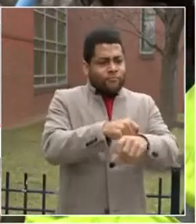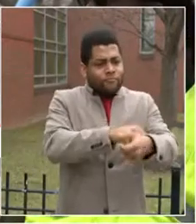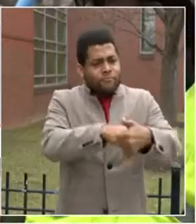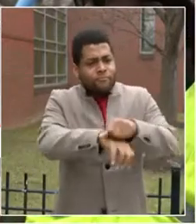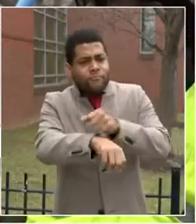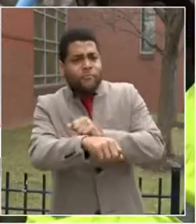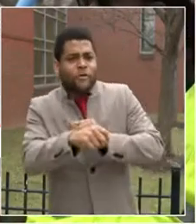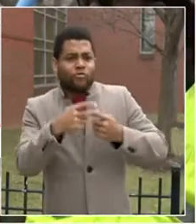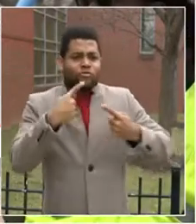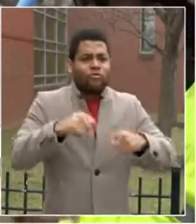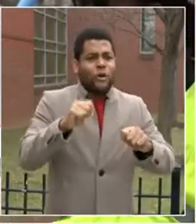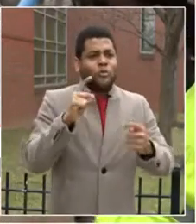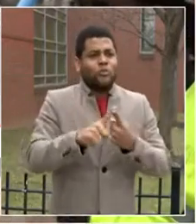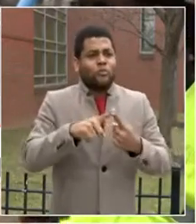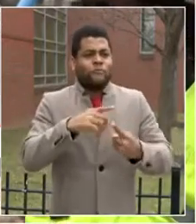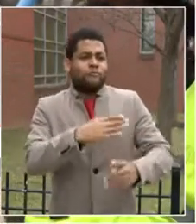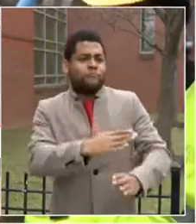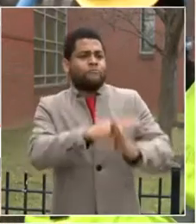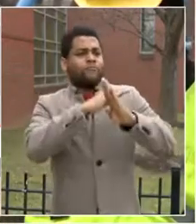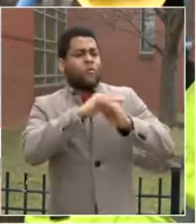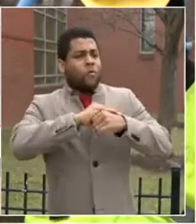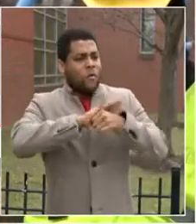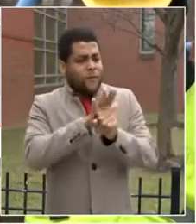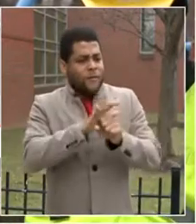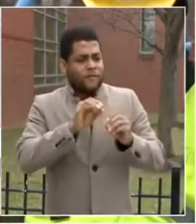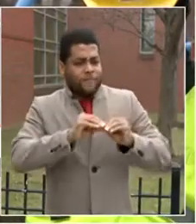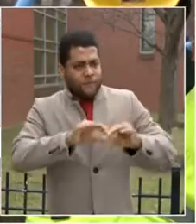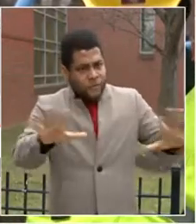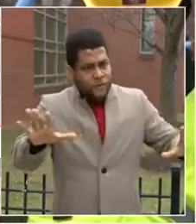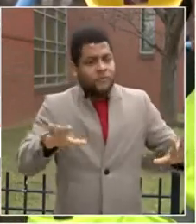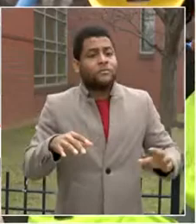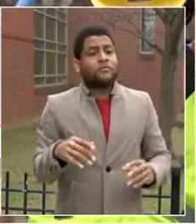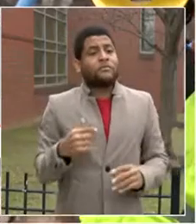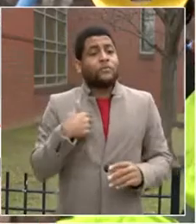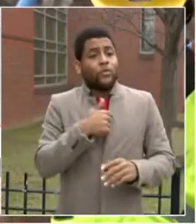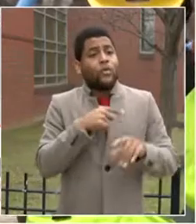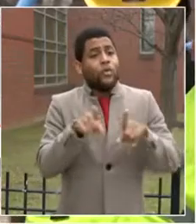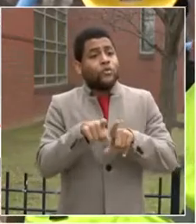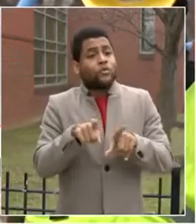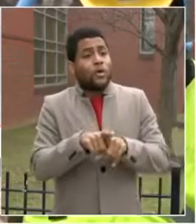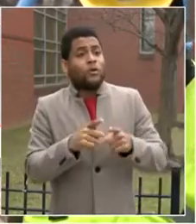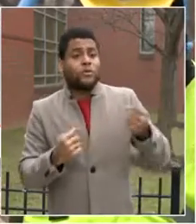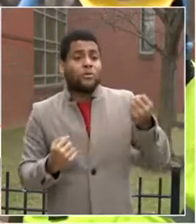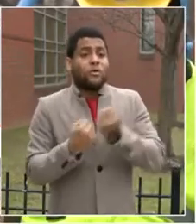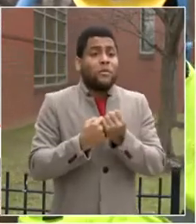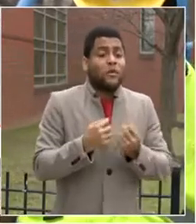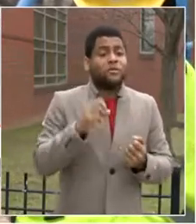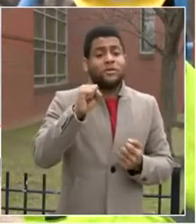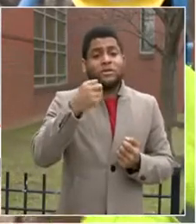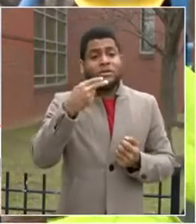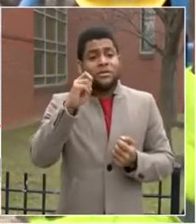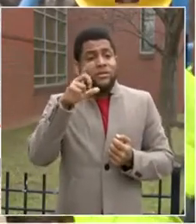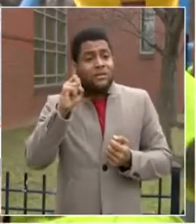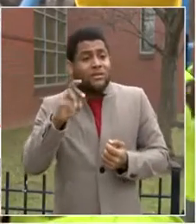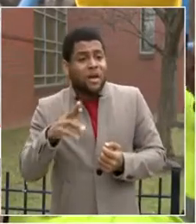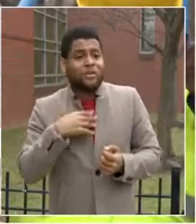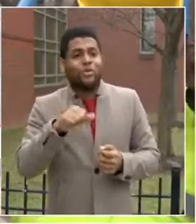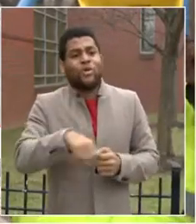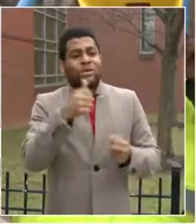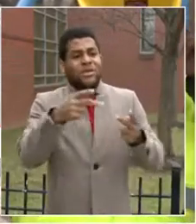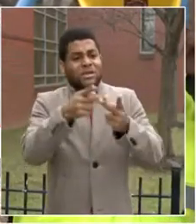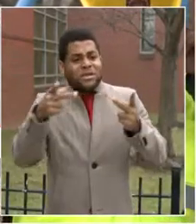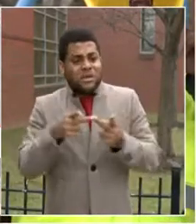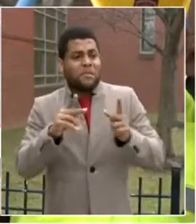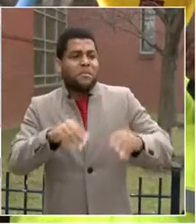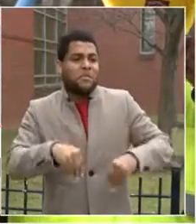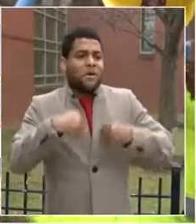COVID-19 pandemic. And our sites, such as Kennedy, supported sheltering operations. And other sites provided vaccinations. And other sites provided